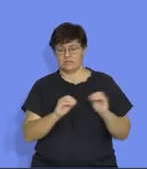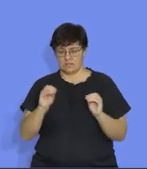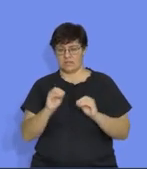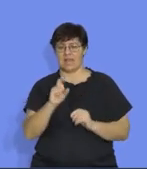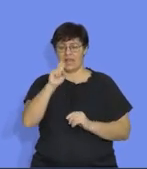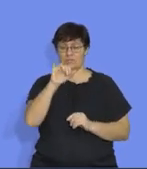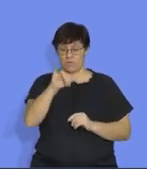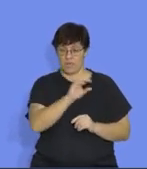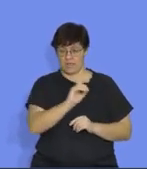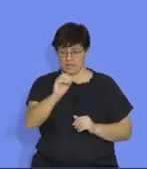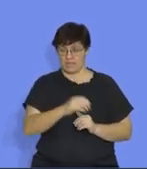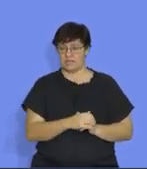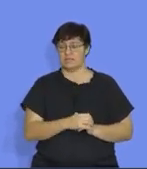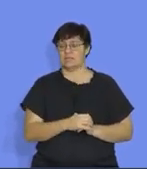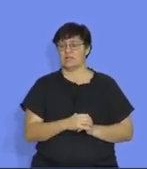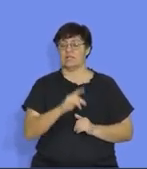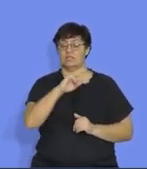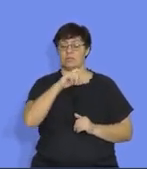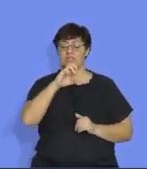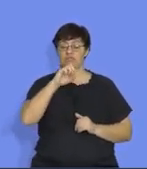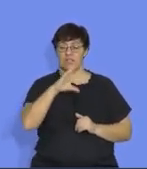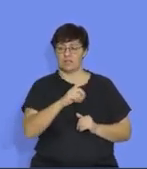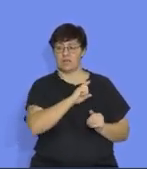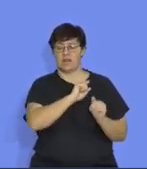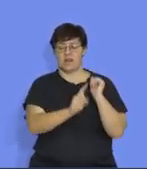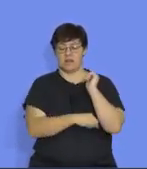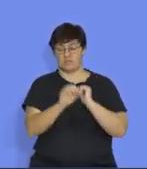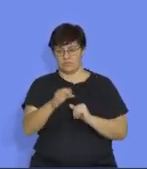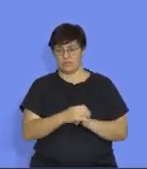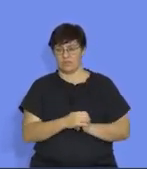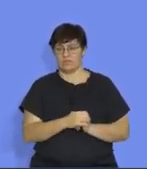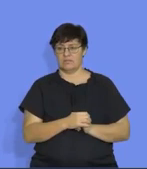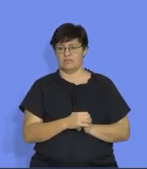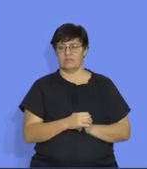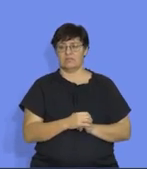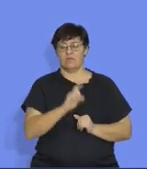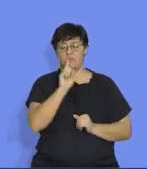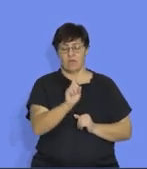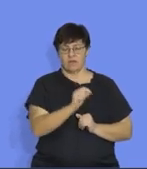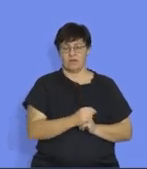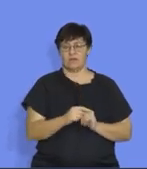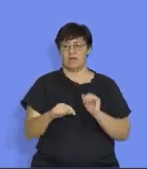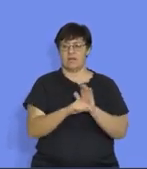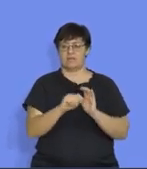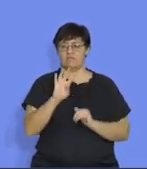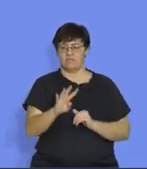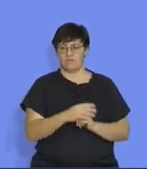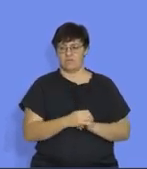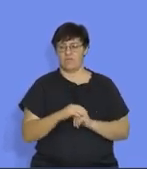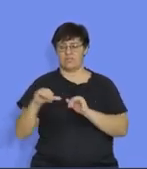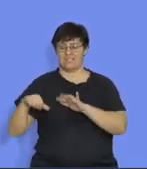and y. The geometric sequences are the last 3, so this is going to be 1, negative 4,